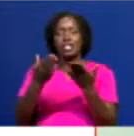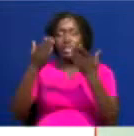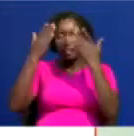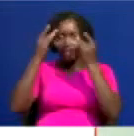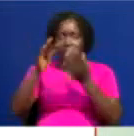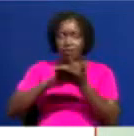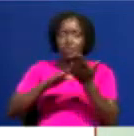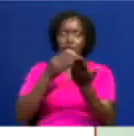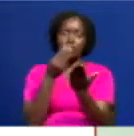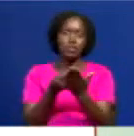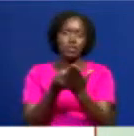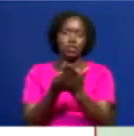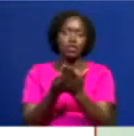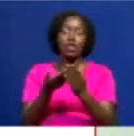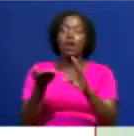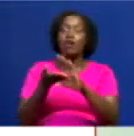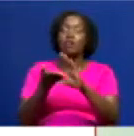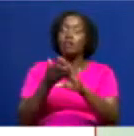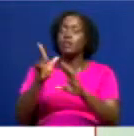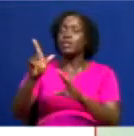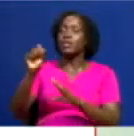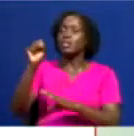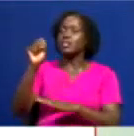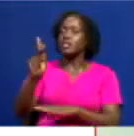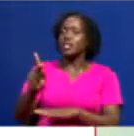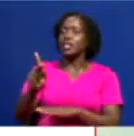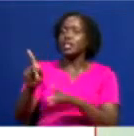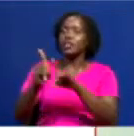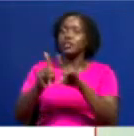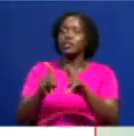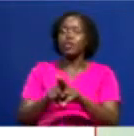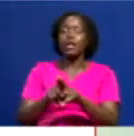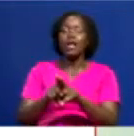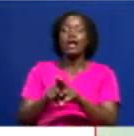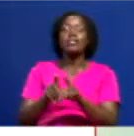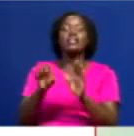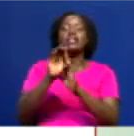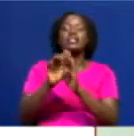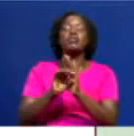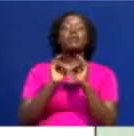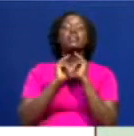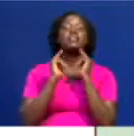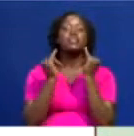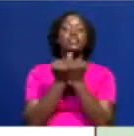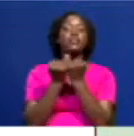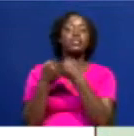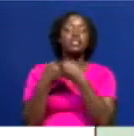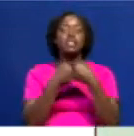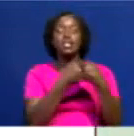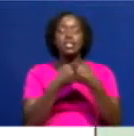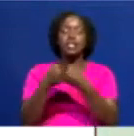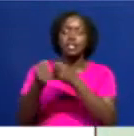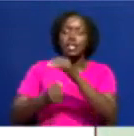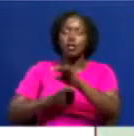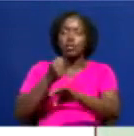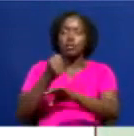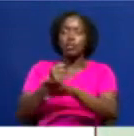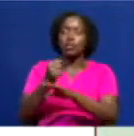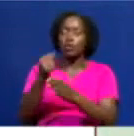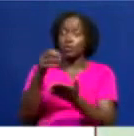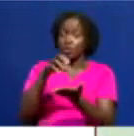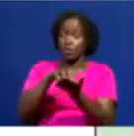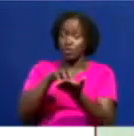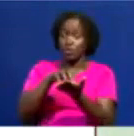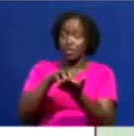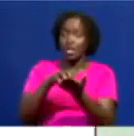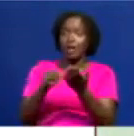petition filed by the Law Society of Kenya as well as the Katiba Institute challenging the appointment of the office made